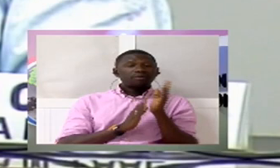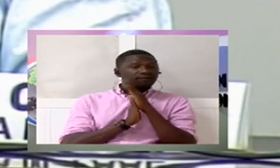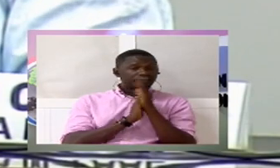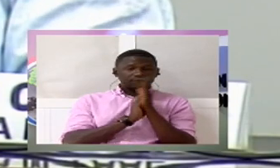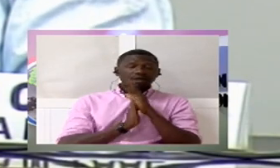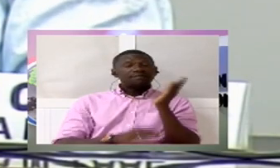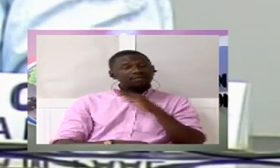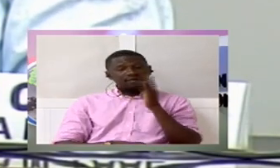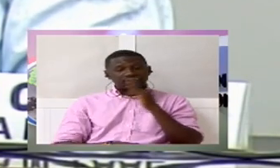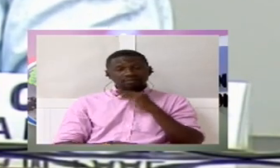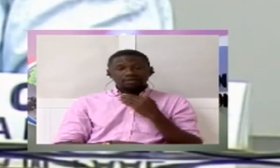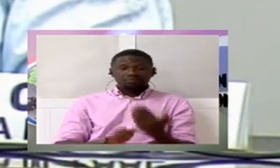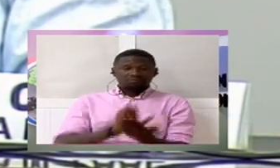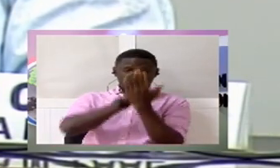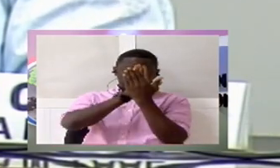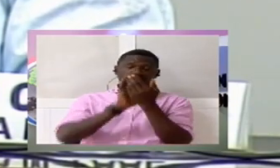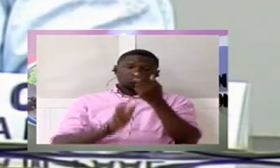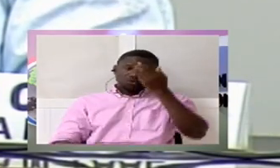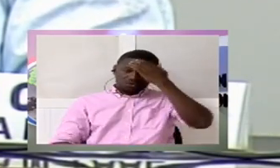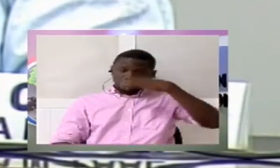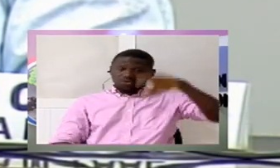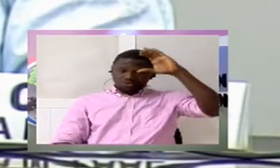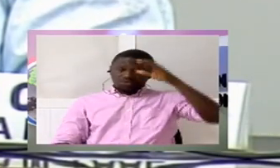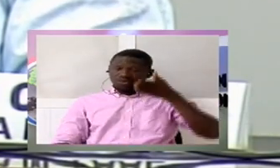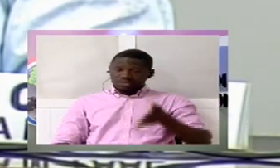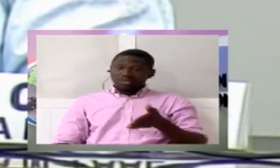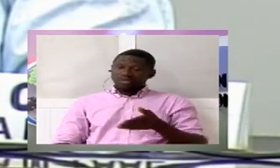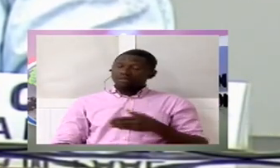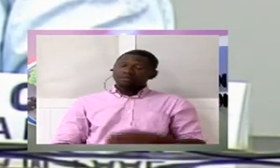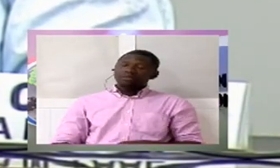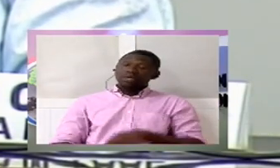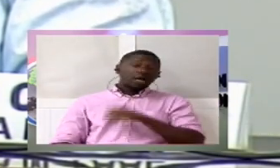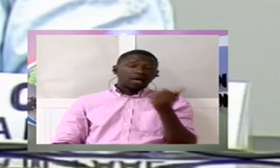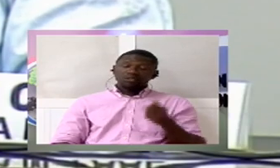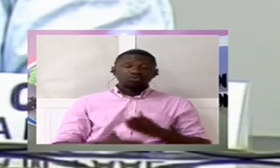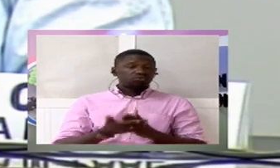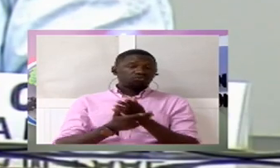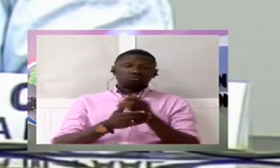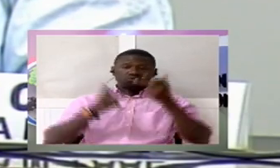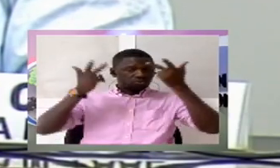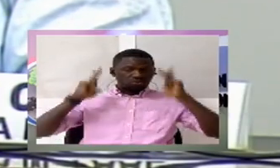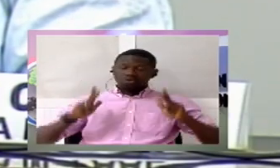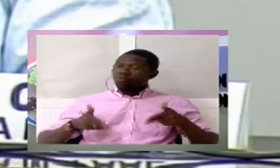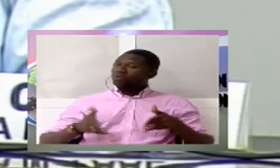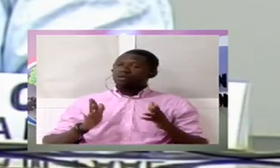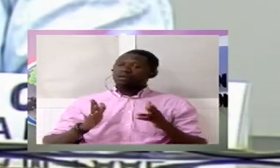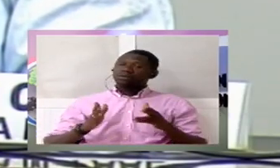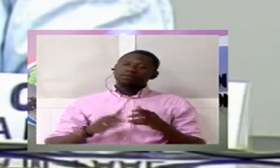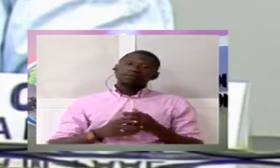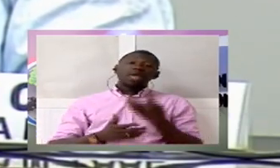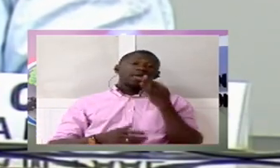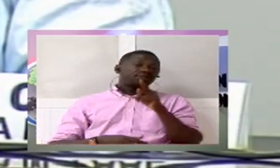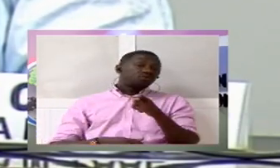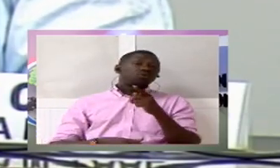oath. Alum luati nyale munyinti pur ye kuma soto balofo natara yekali.